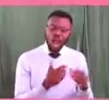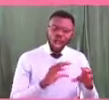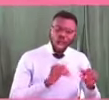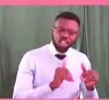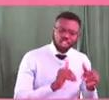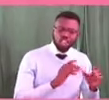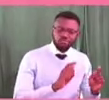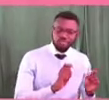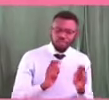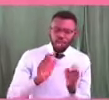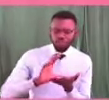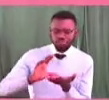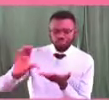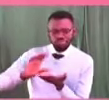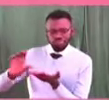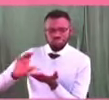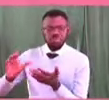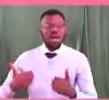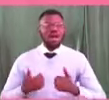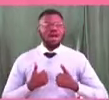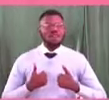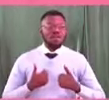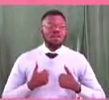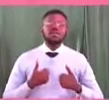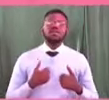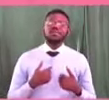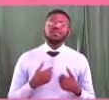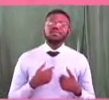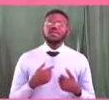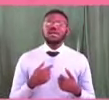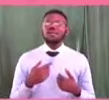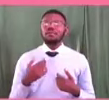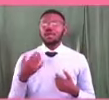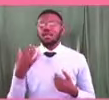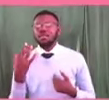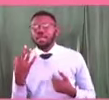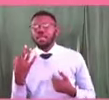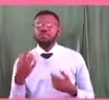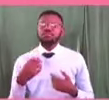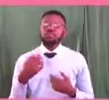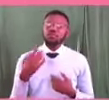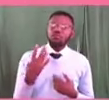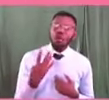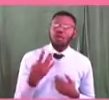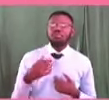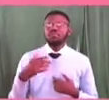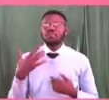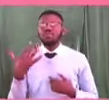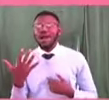money disbursed 3, 4, 5, 6, maybe sometimes 7 months